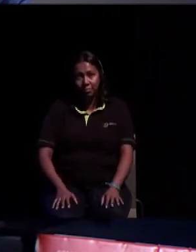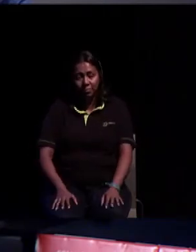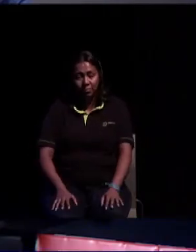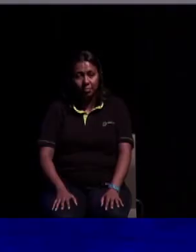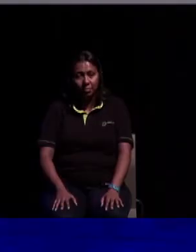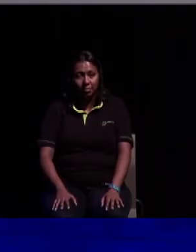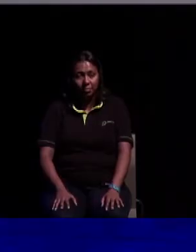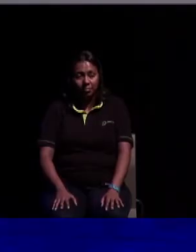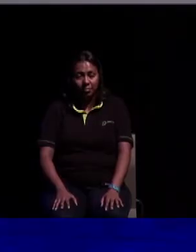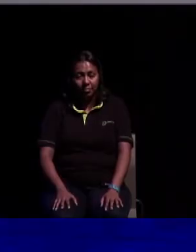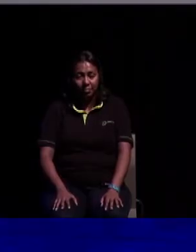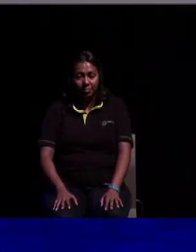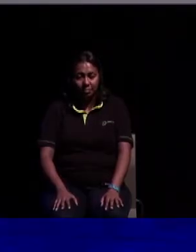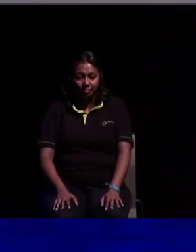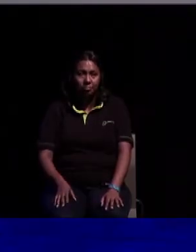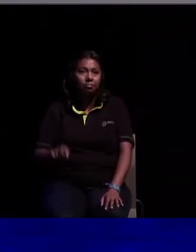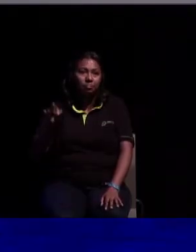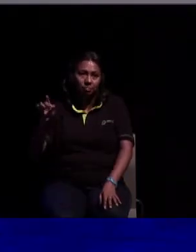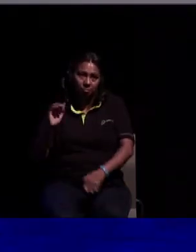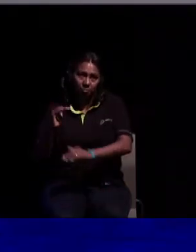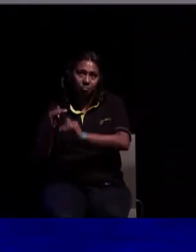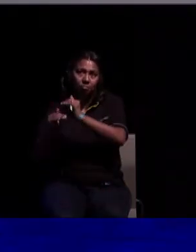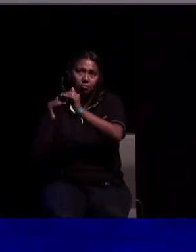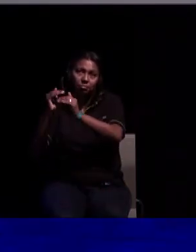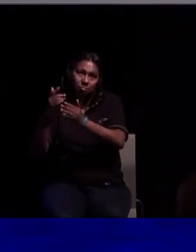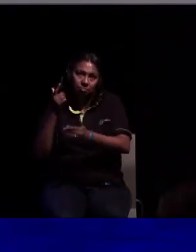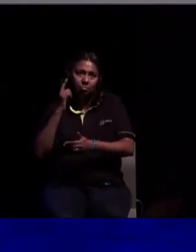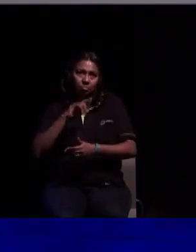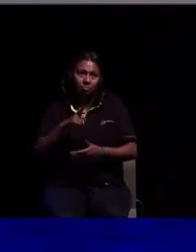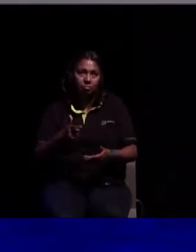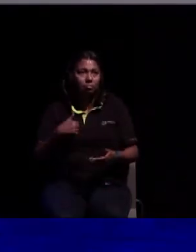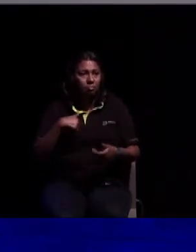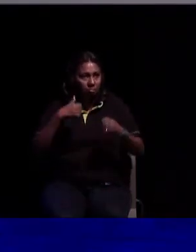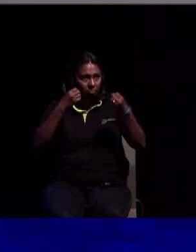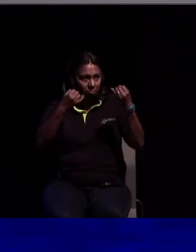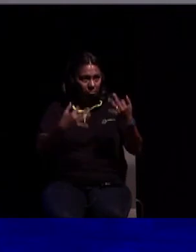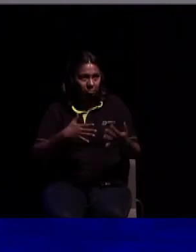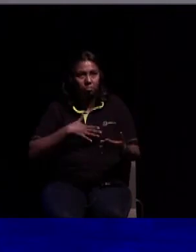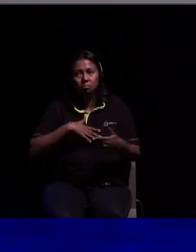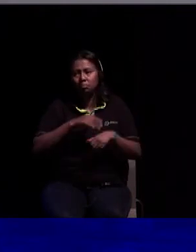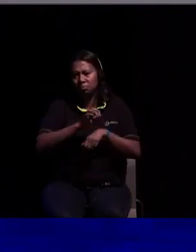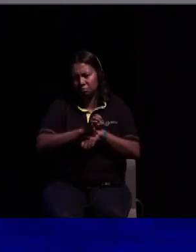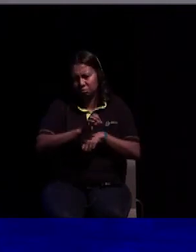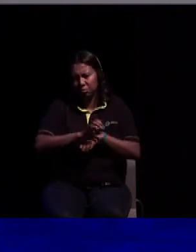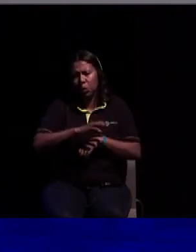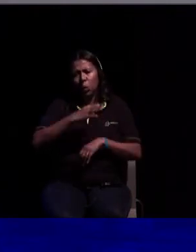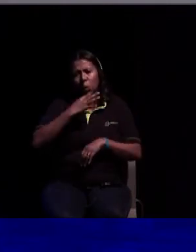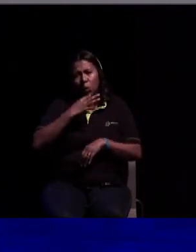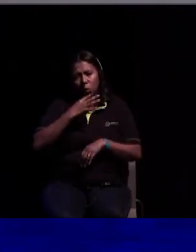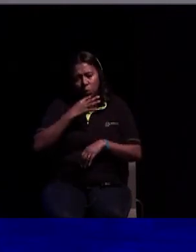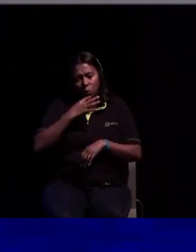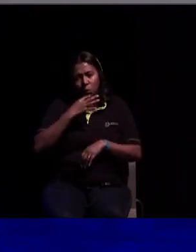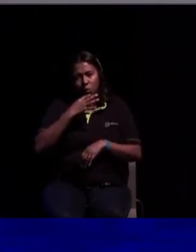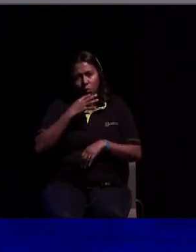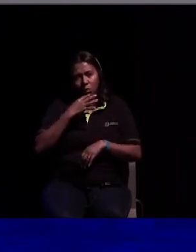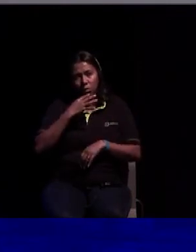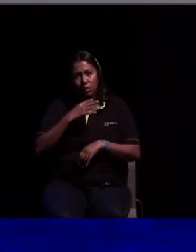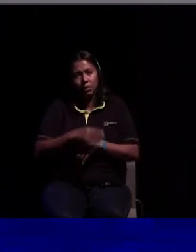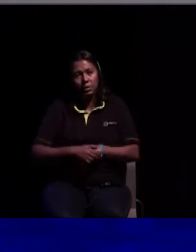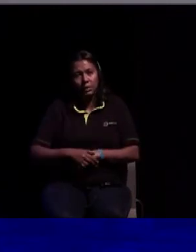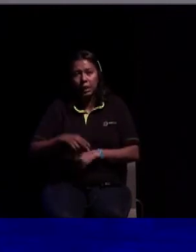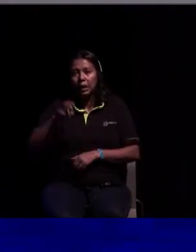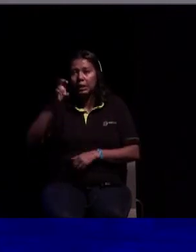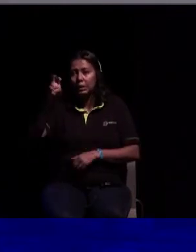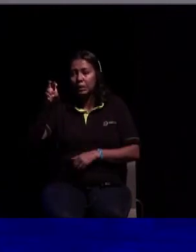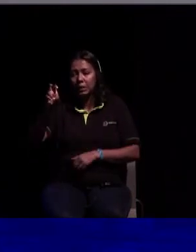prospering. I'll talk to you about my own state, which I know well. There were 5 Aboriginal operations that were very